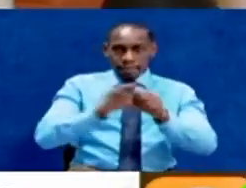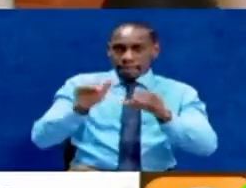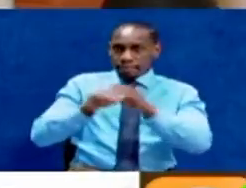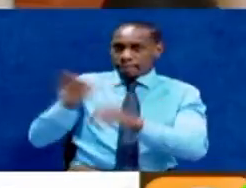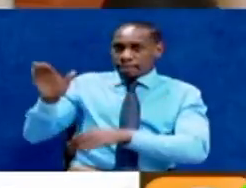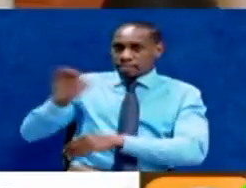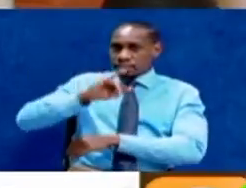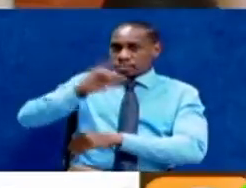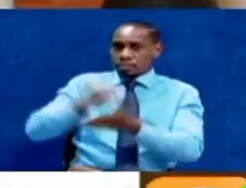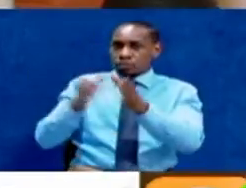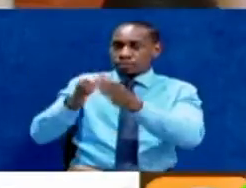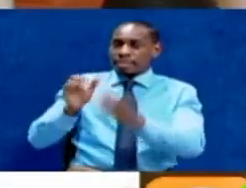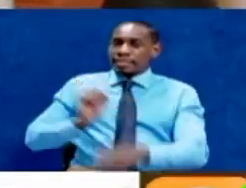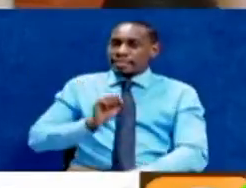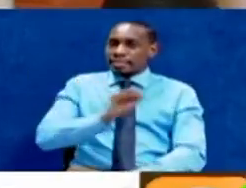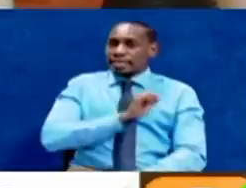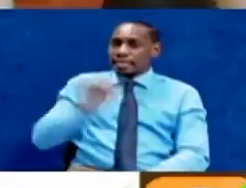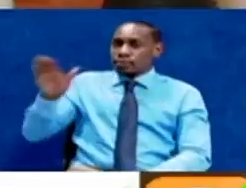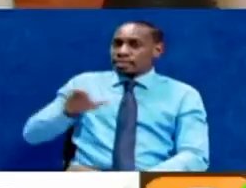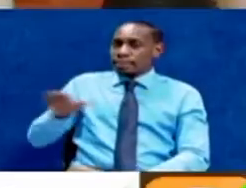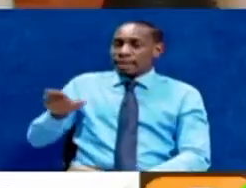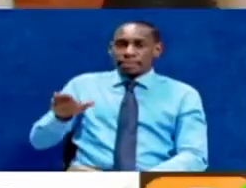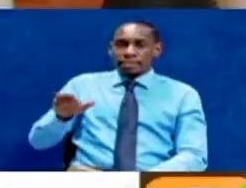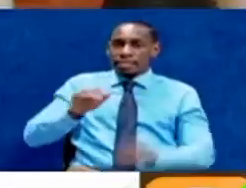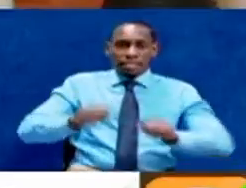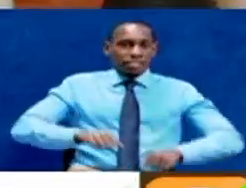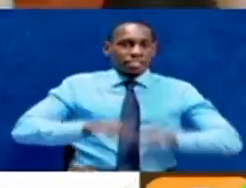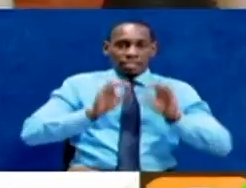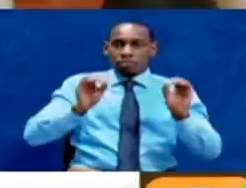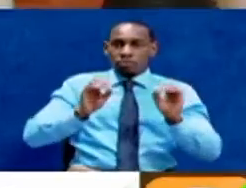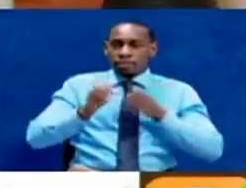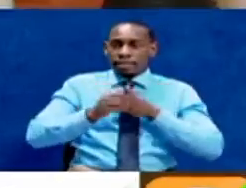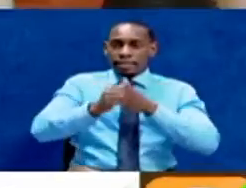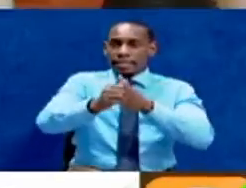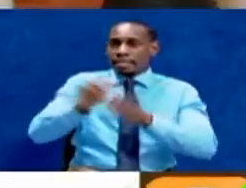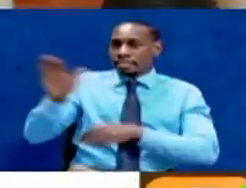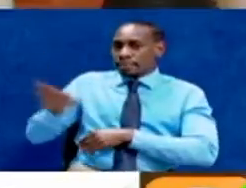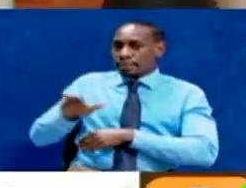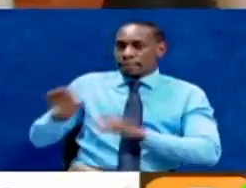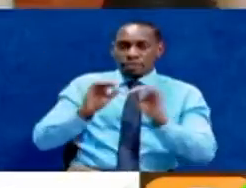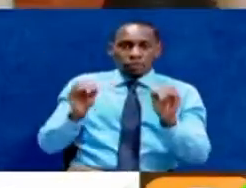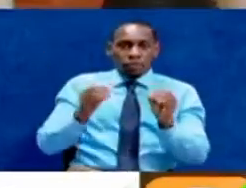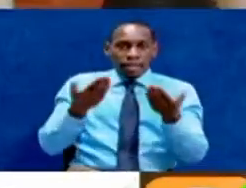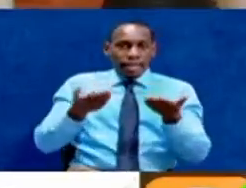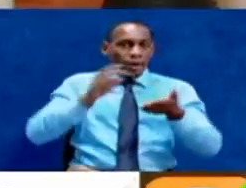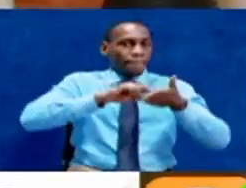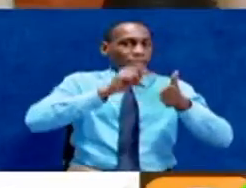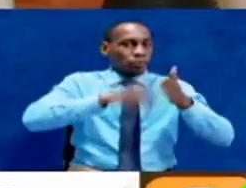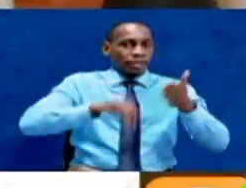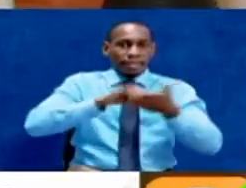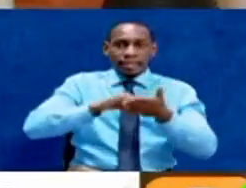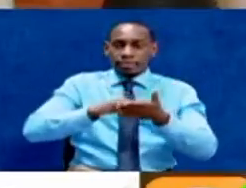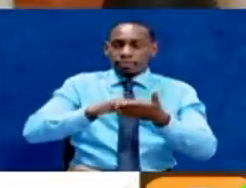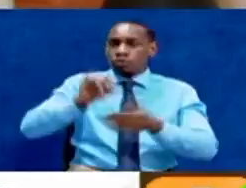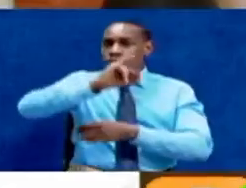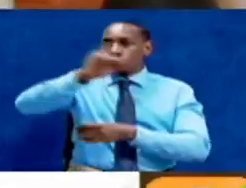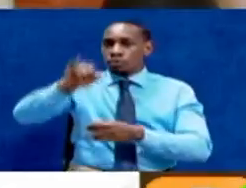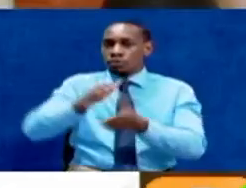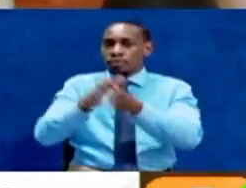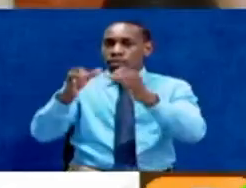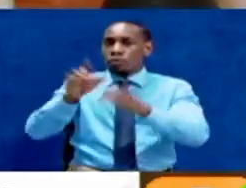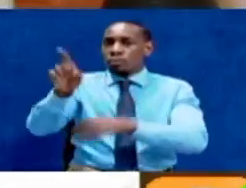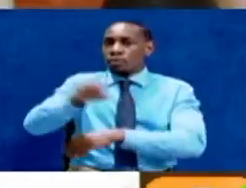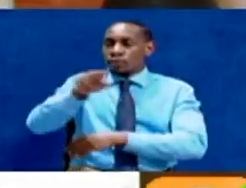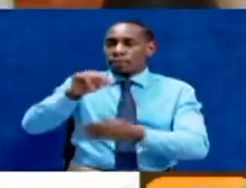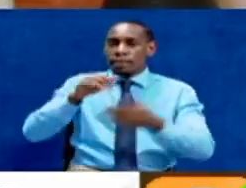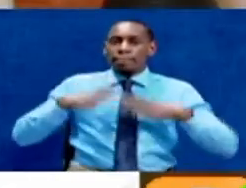members of Jubilee in Senate and Parliament are not chairs or leaders in parliament. What are you saying? Are you saying that there's something wrong with us who